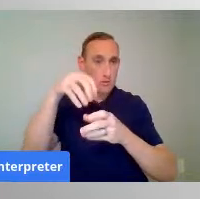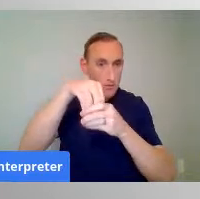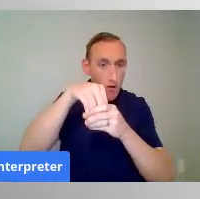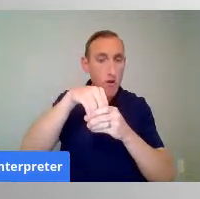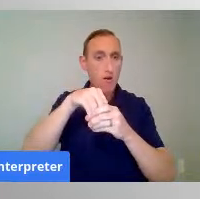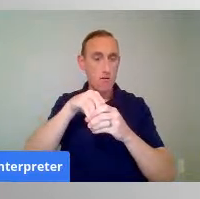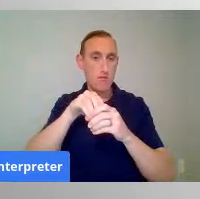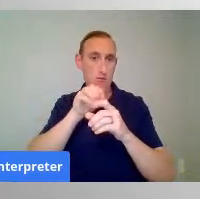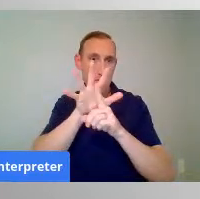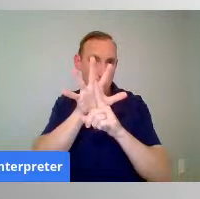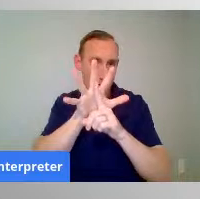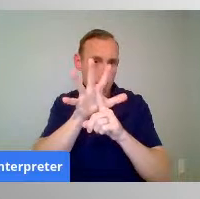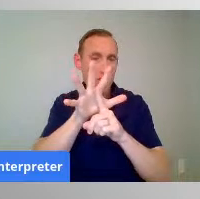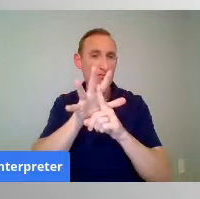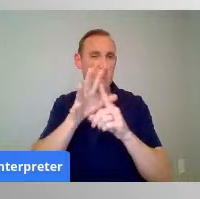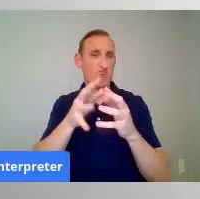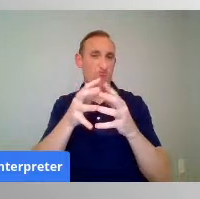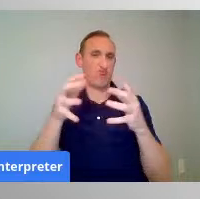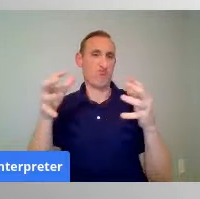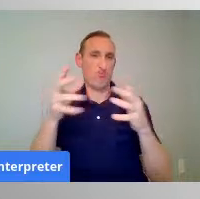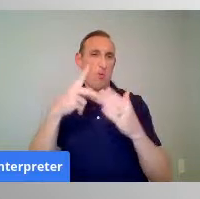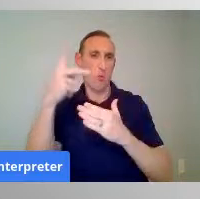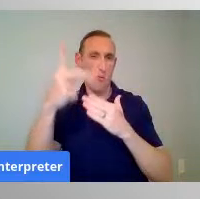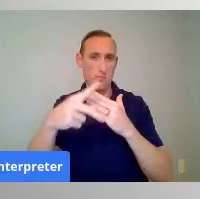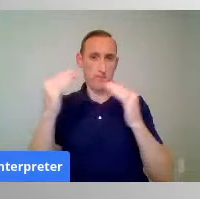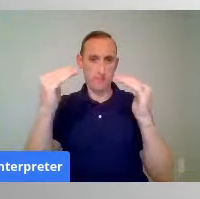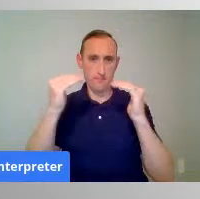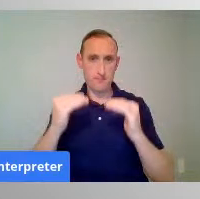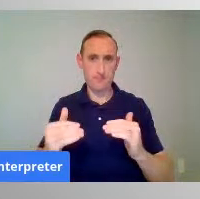Athens Community Center. Okay, next.